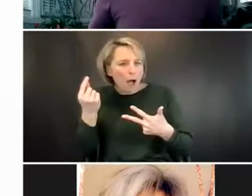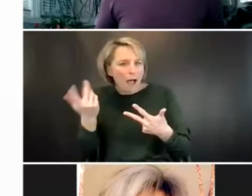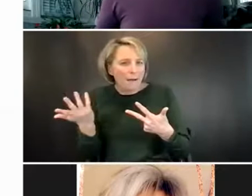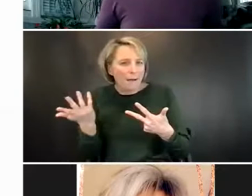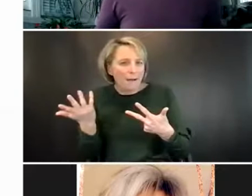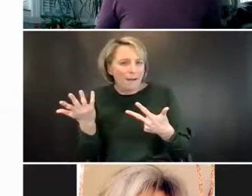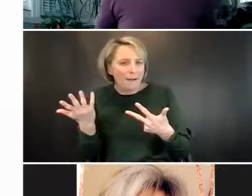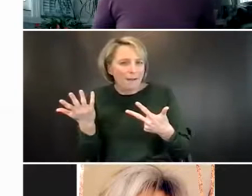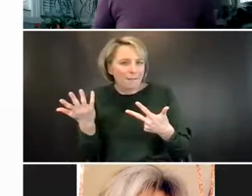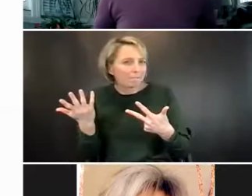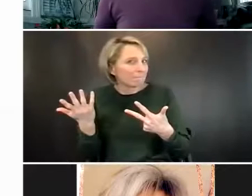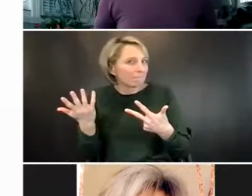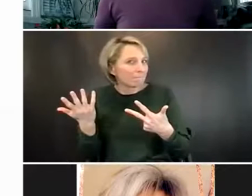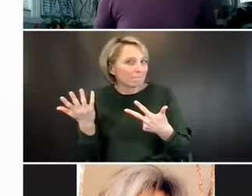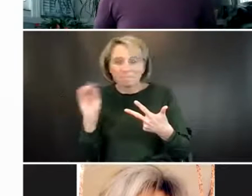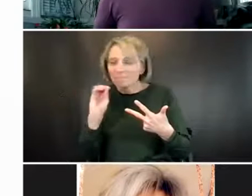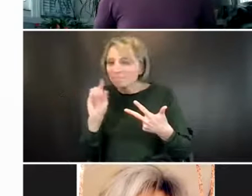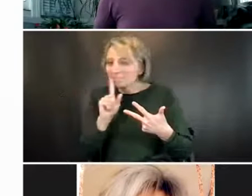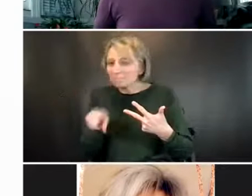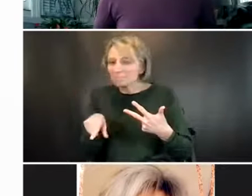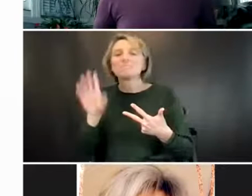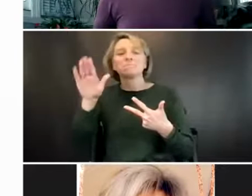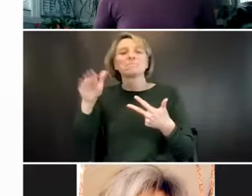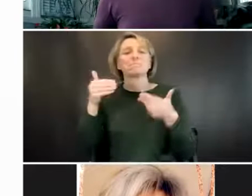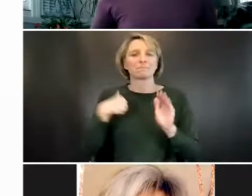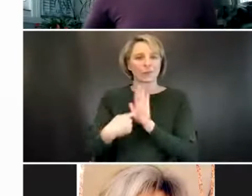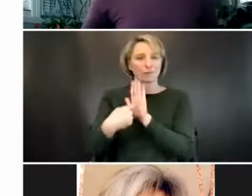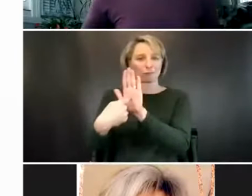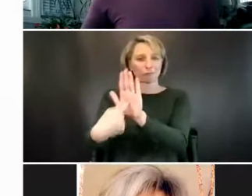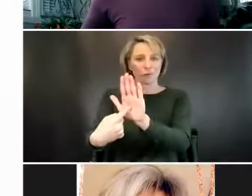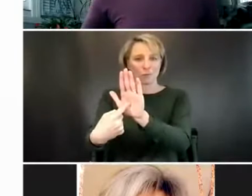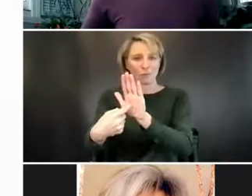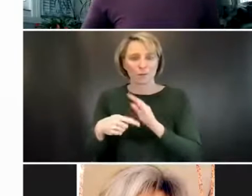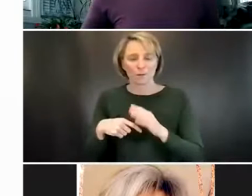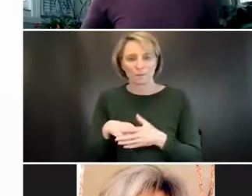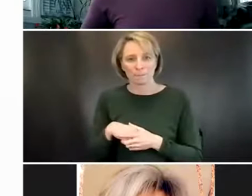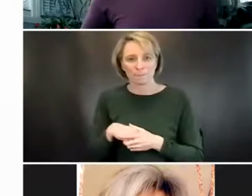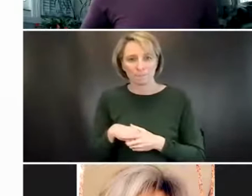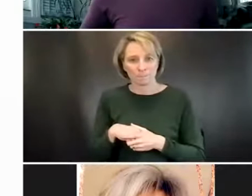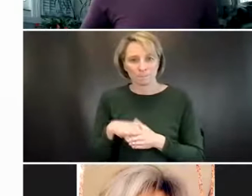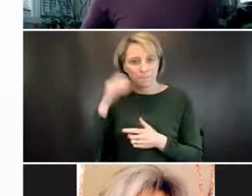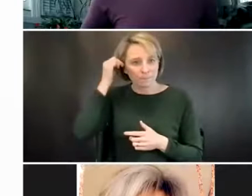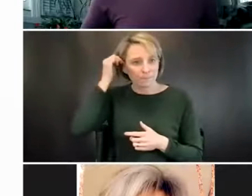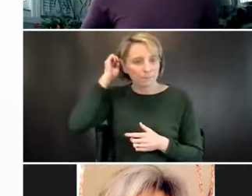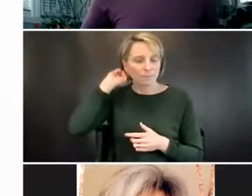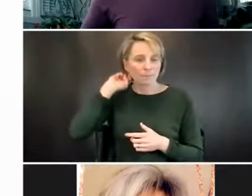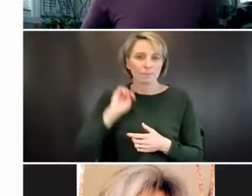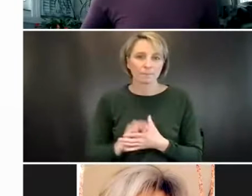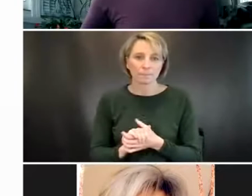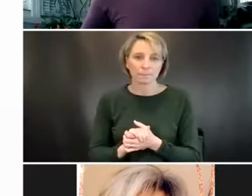All right, we'll move on and I will show you. Let's see.